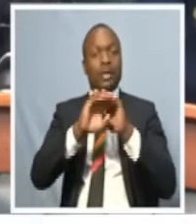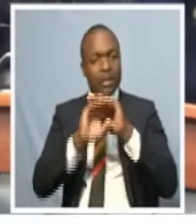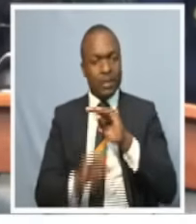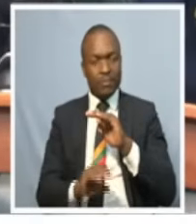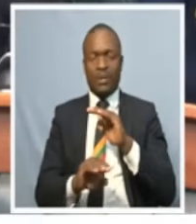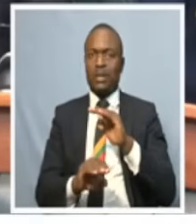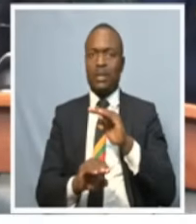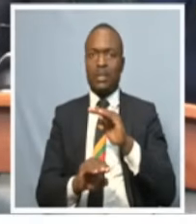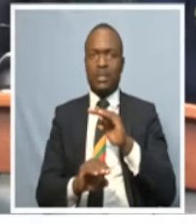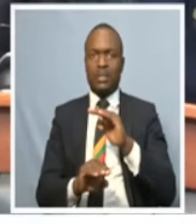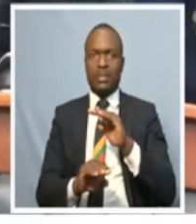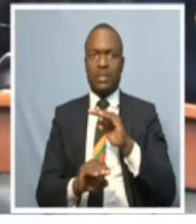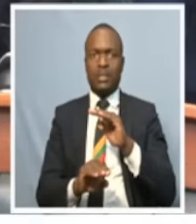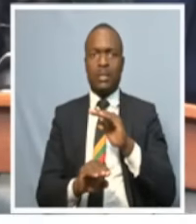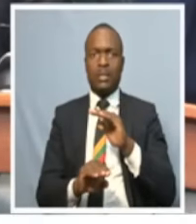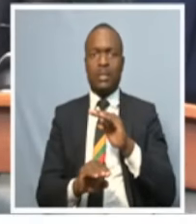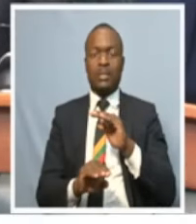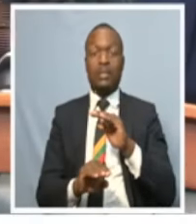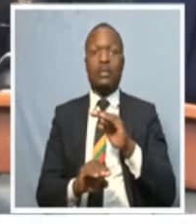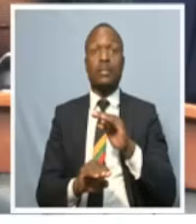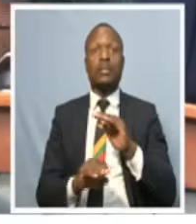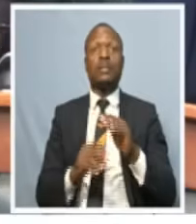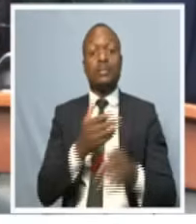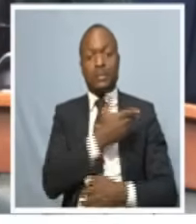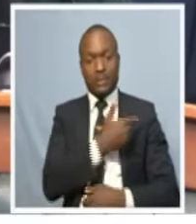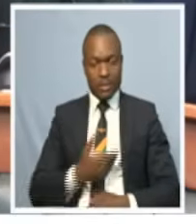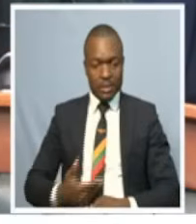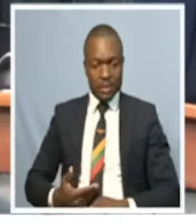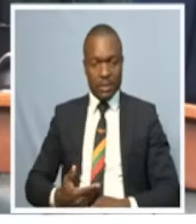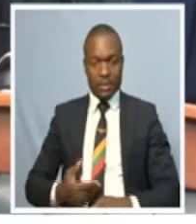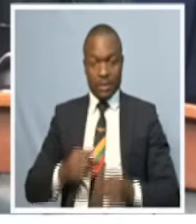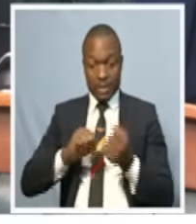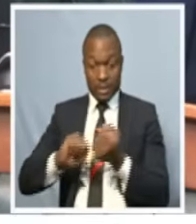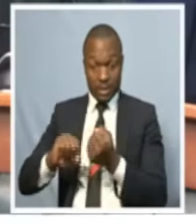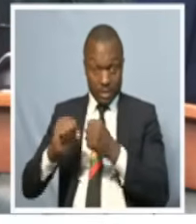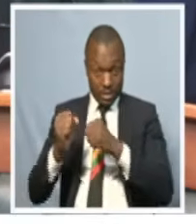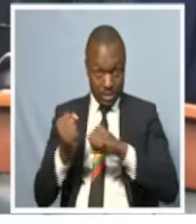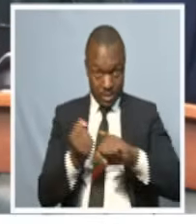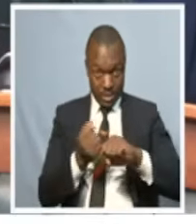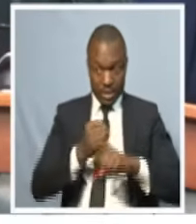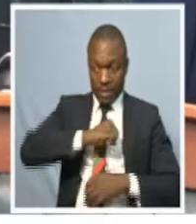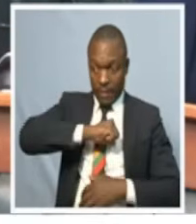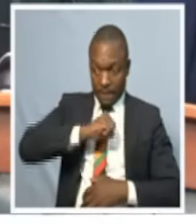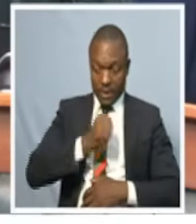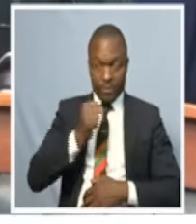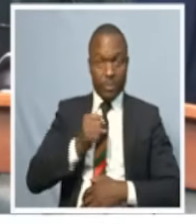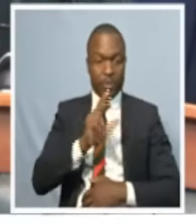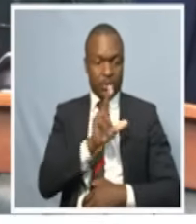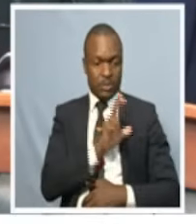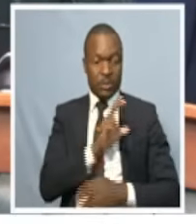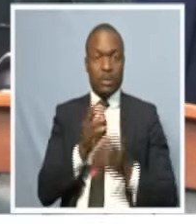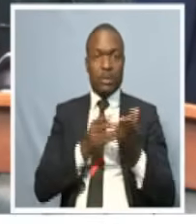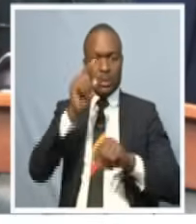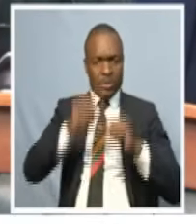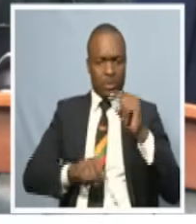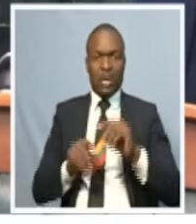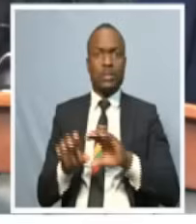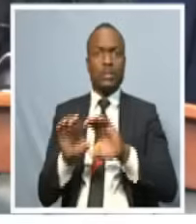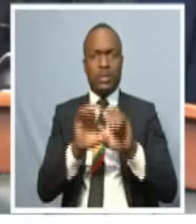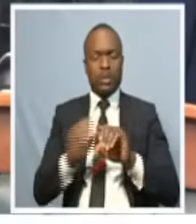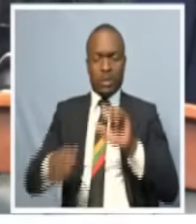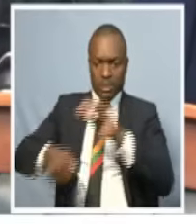very sensitive security wing, which is the Zambia Police. You cannot conduct a secret